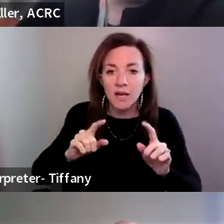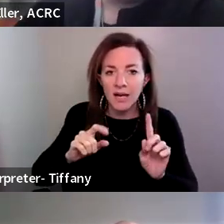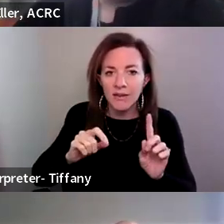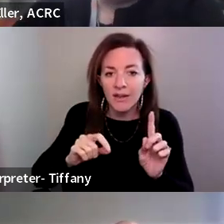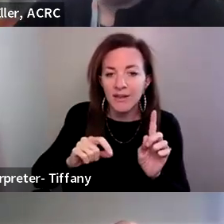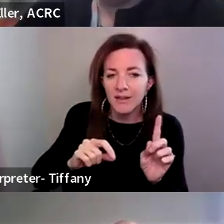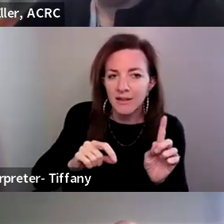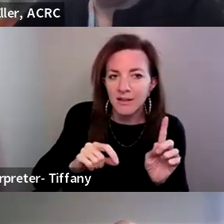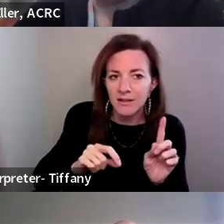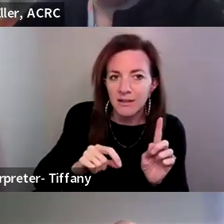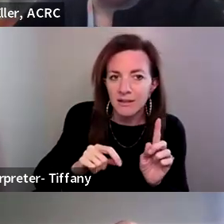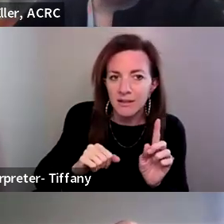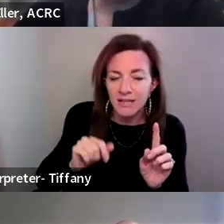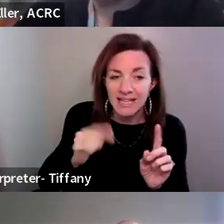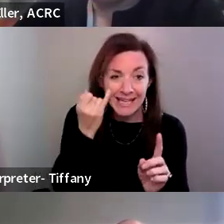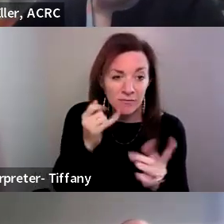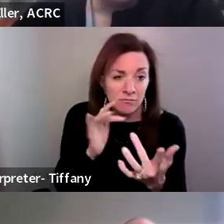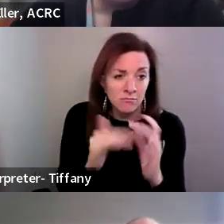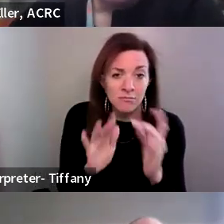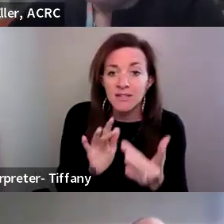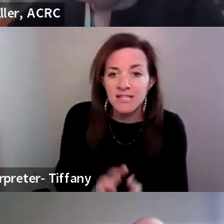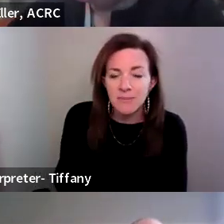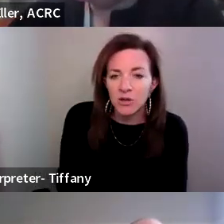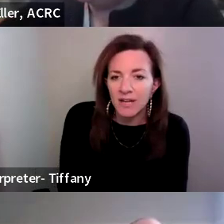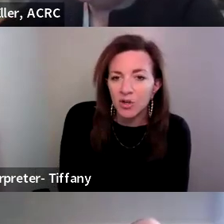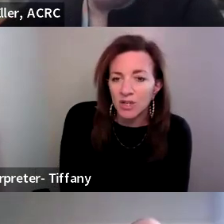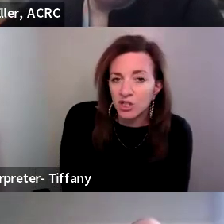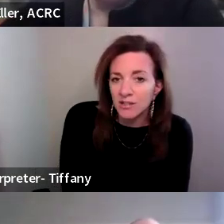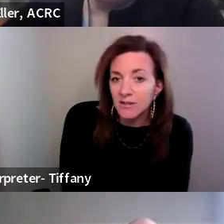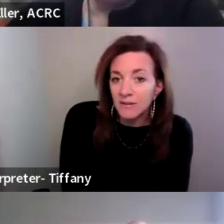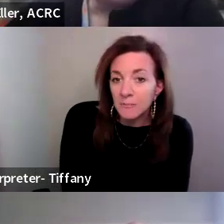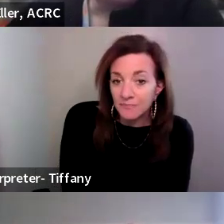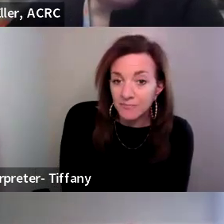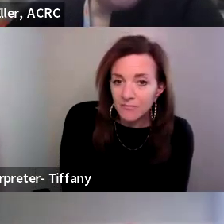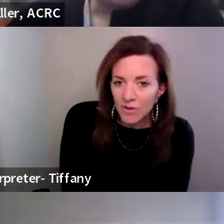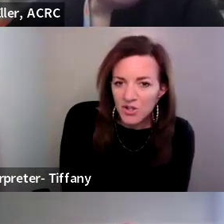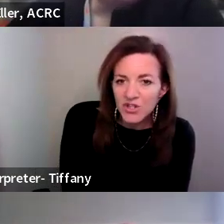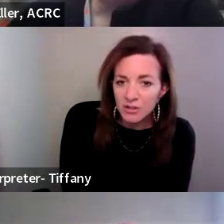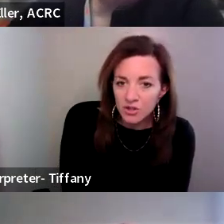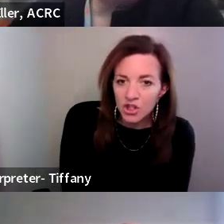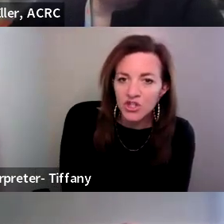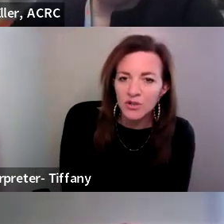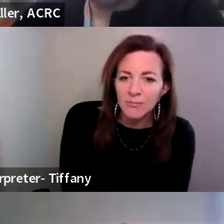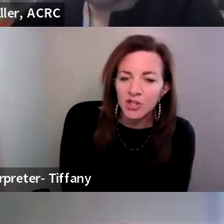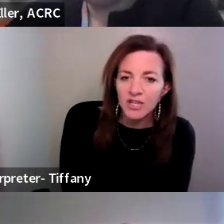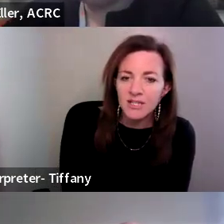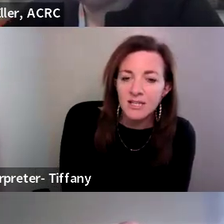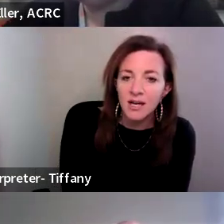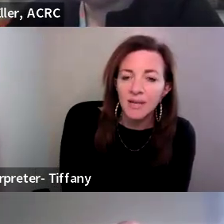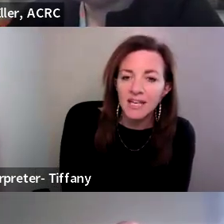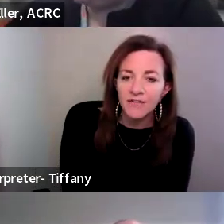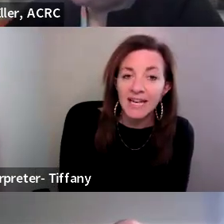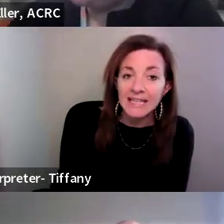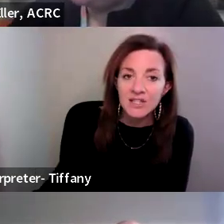your email in there in case people need to reach out. This is Michael. I have a question. Yes, please go ahead, Michael. Sure. So I'm